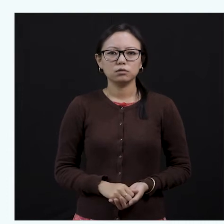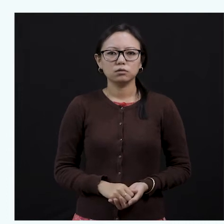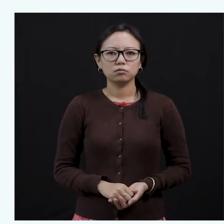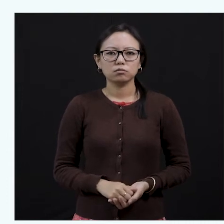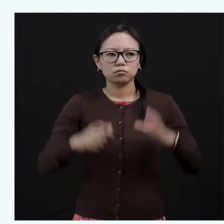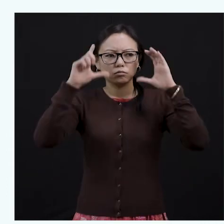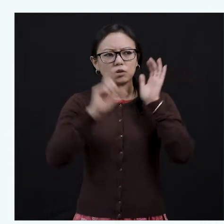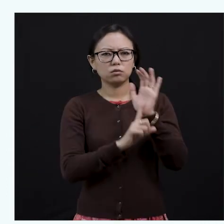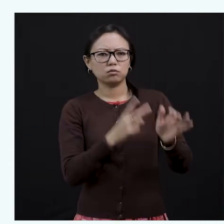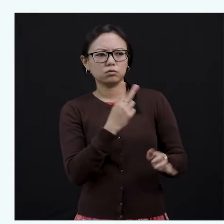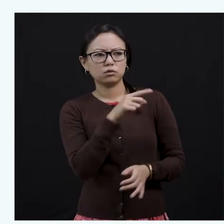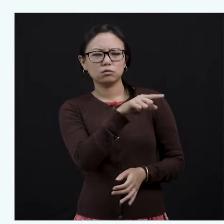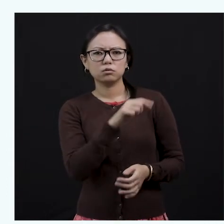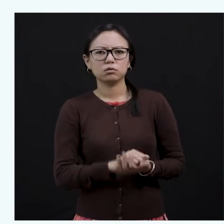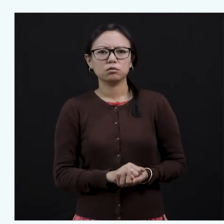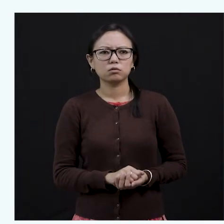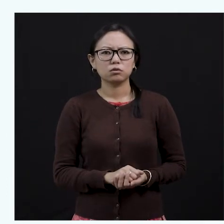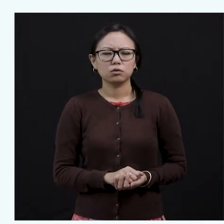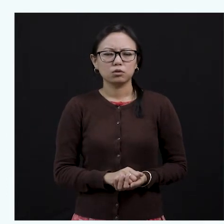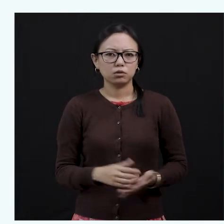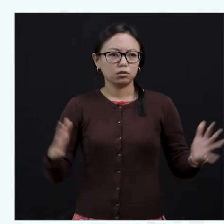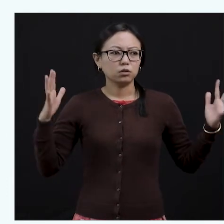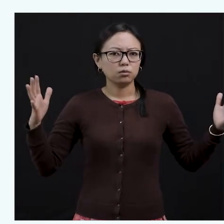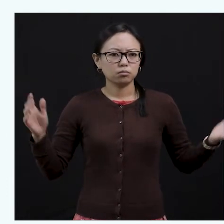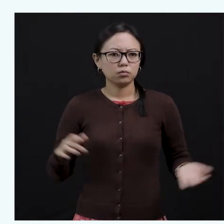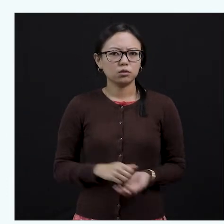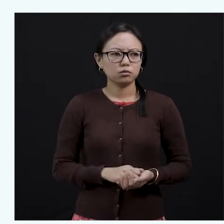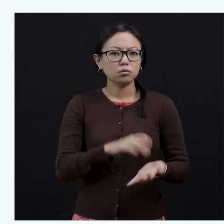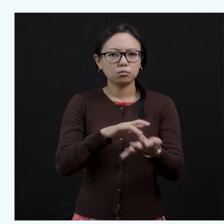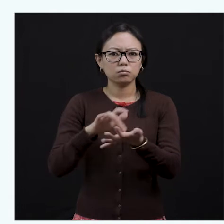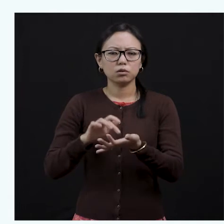covered in blue color, right? It is because in Earth,